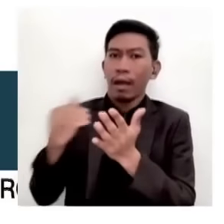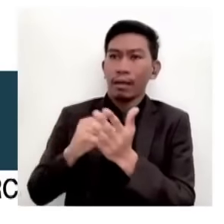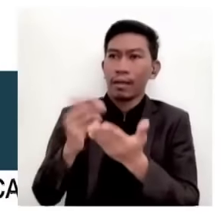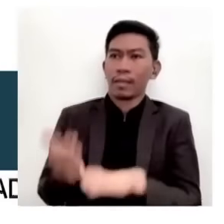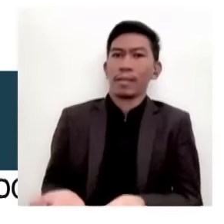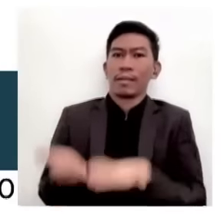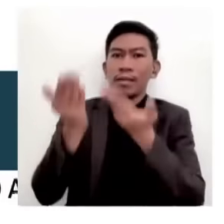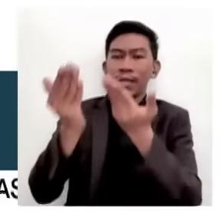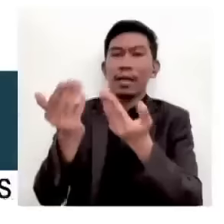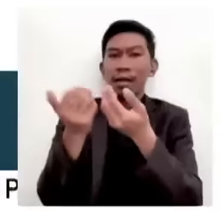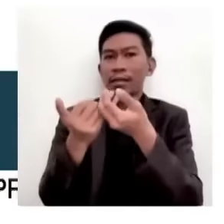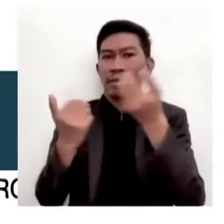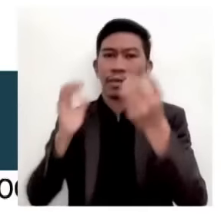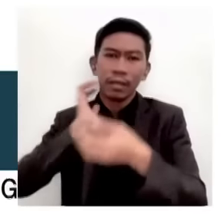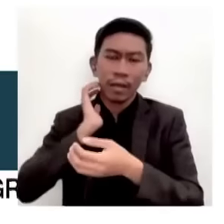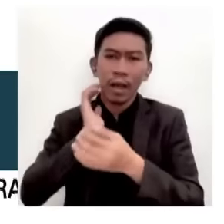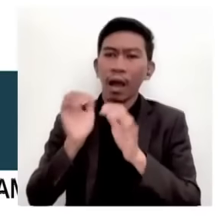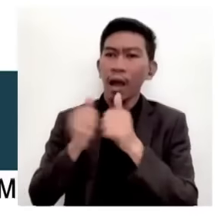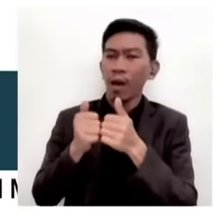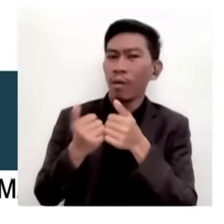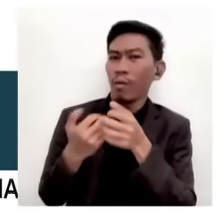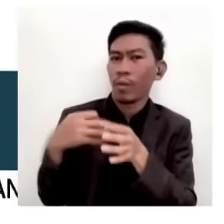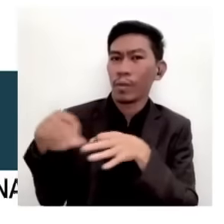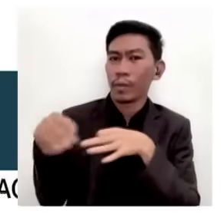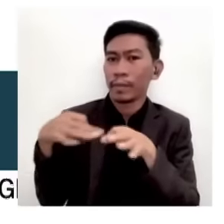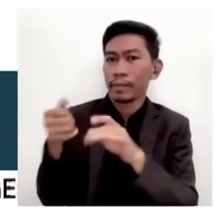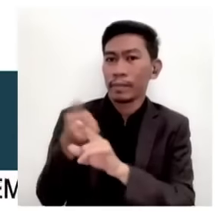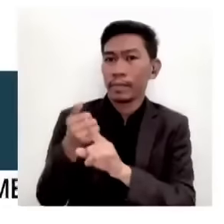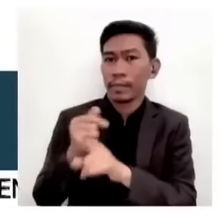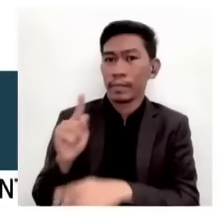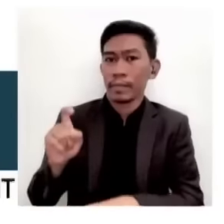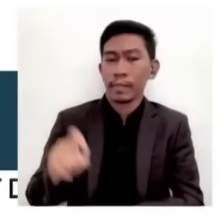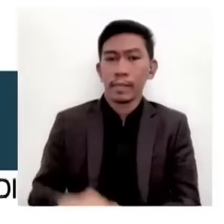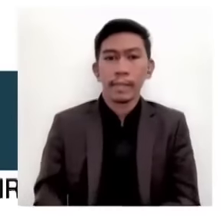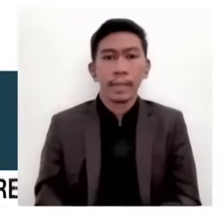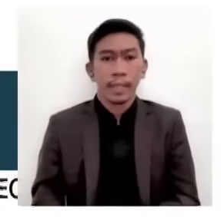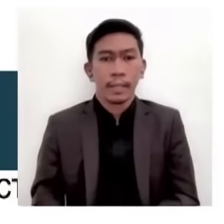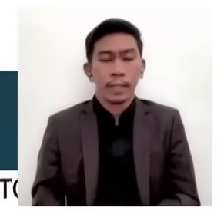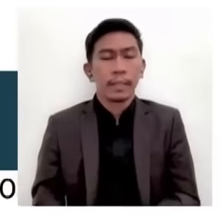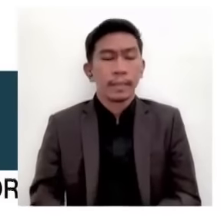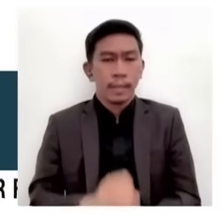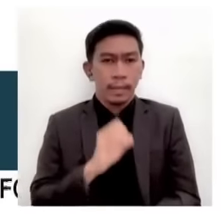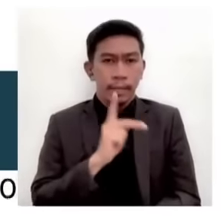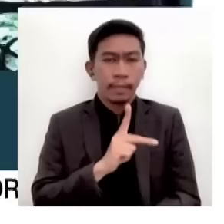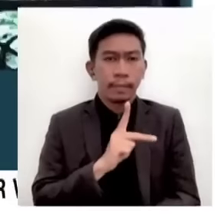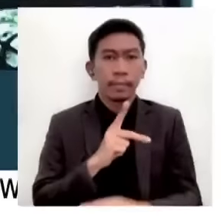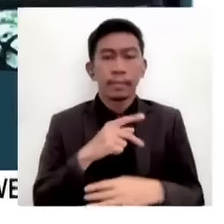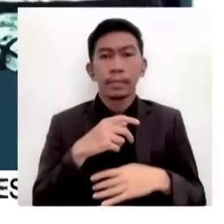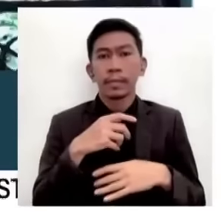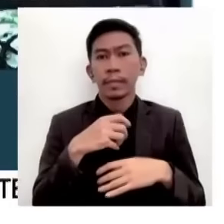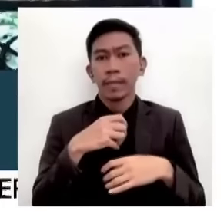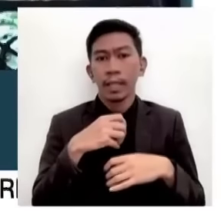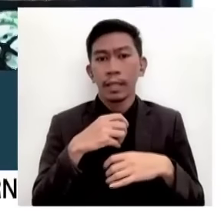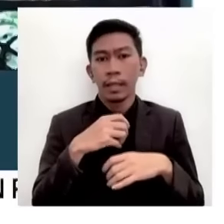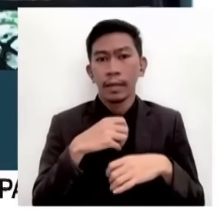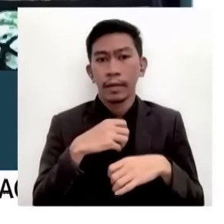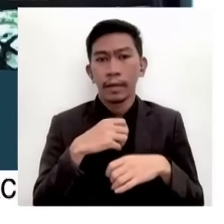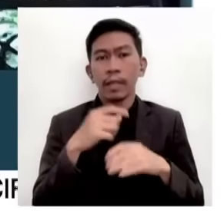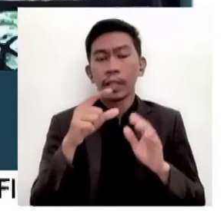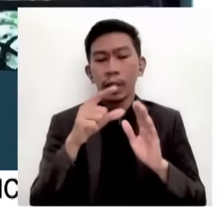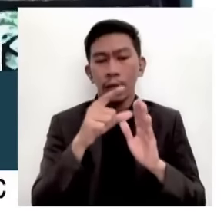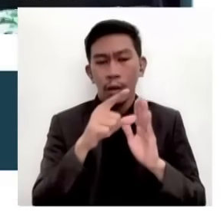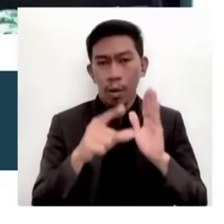iba. How do you defend yourself against that? Okay, yung creation ng basic law ng Bangsa